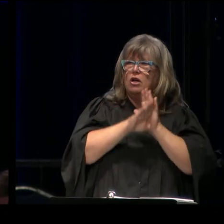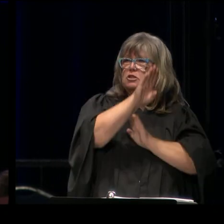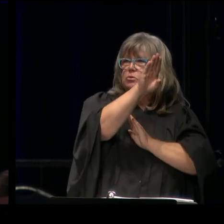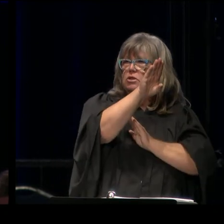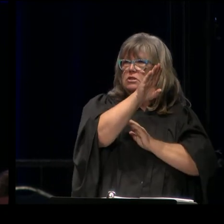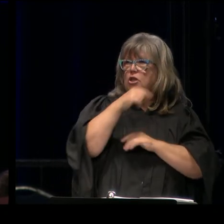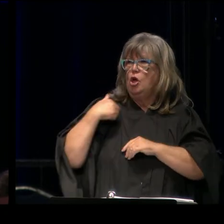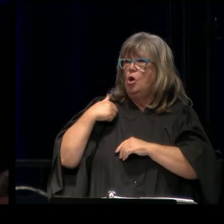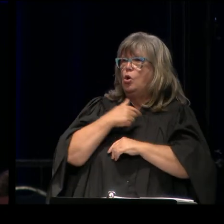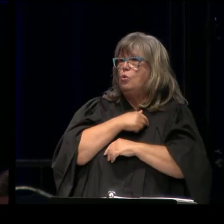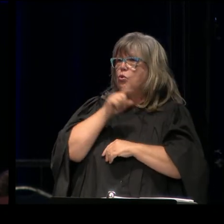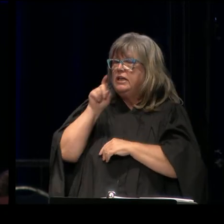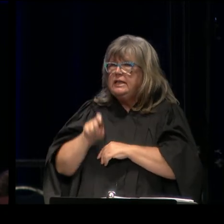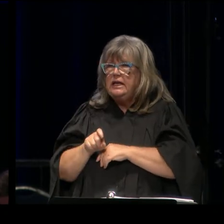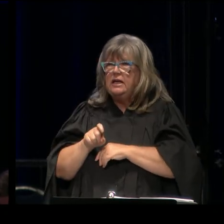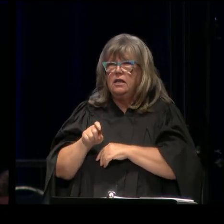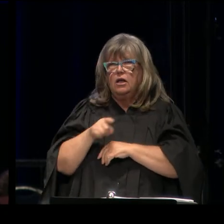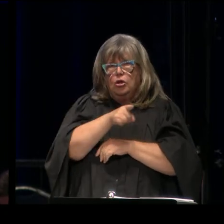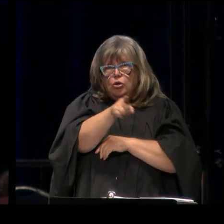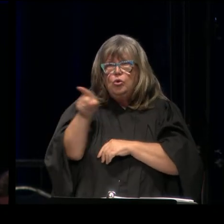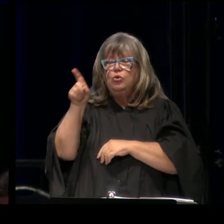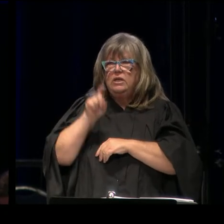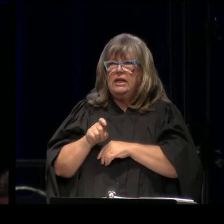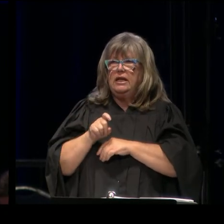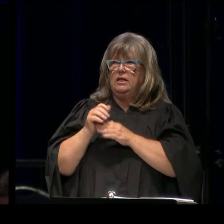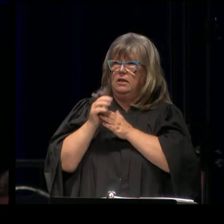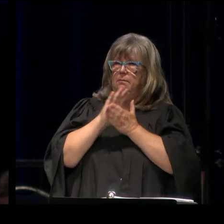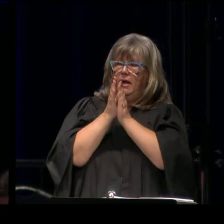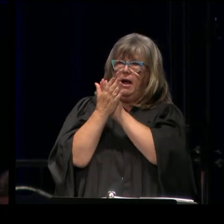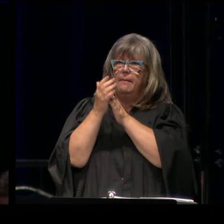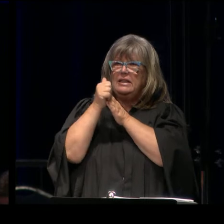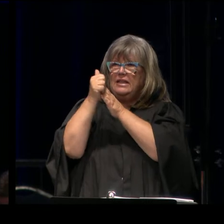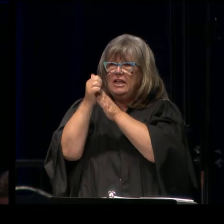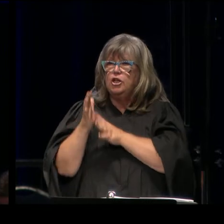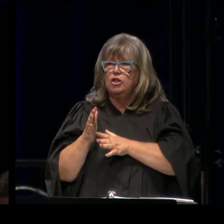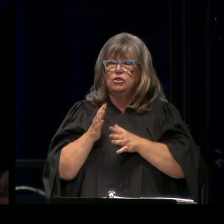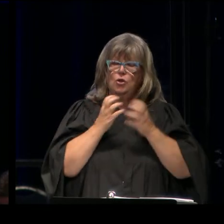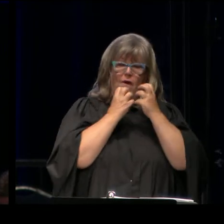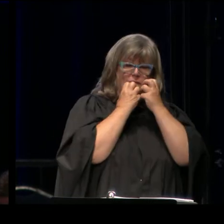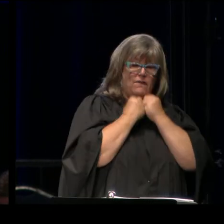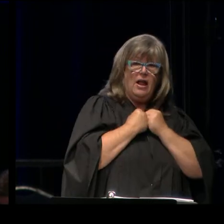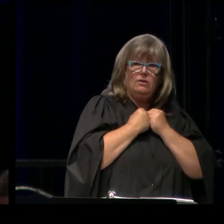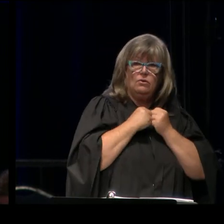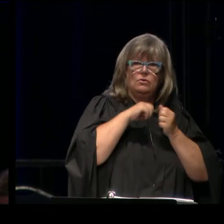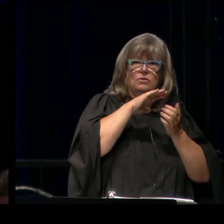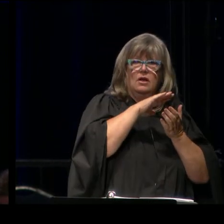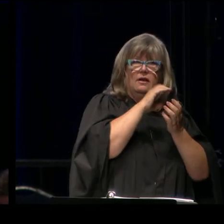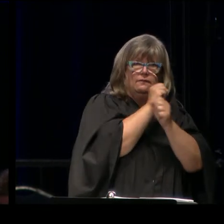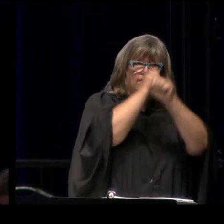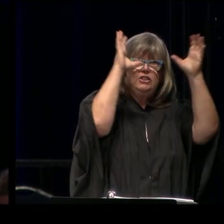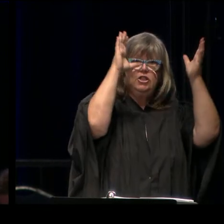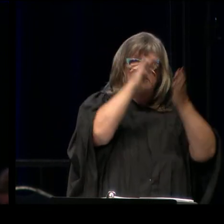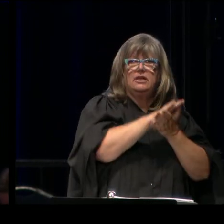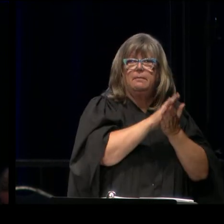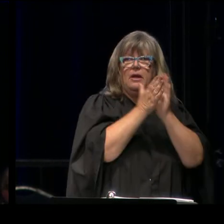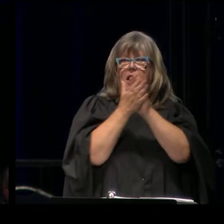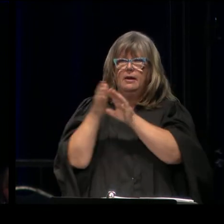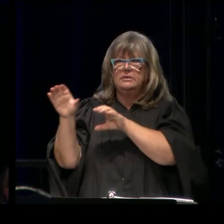you need to be, leaders who translate these values and visions into actions.